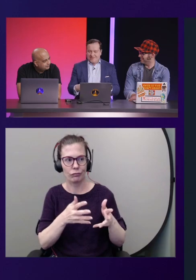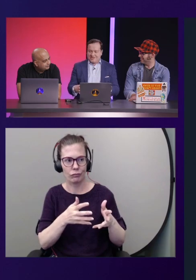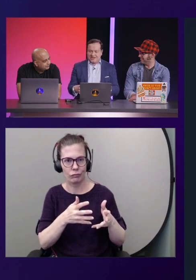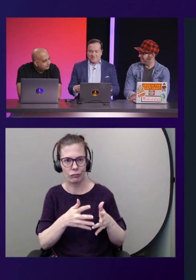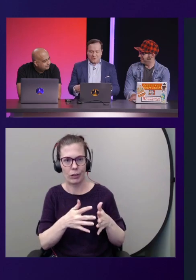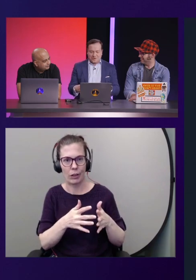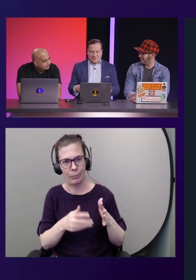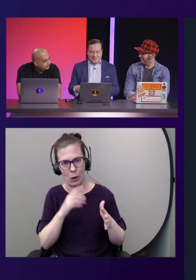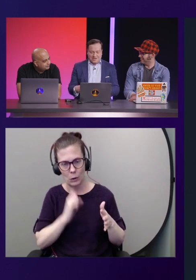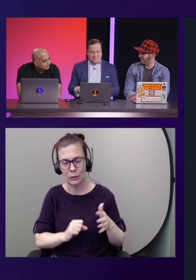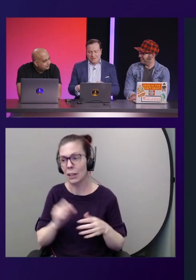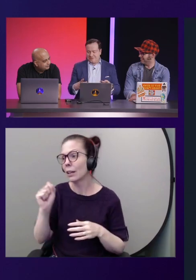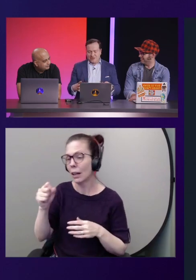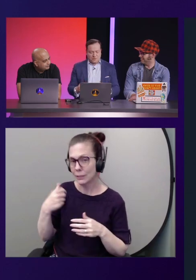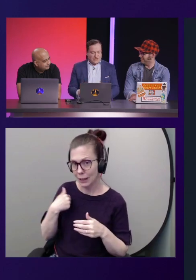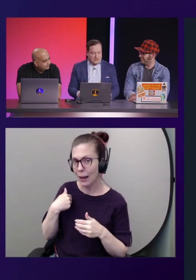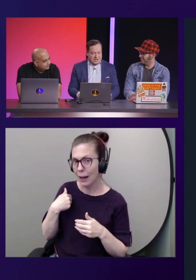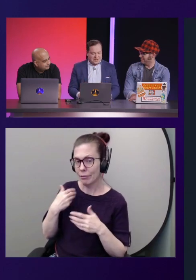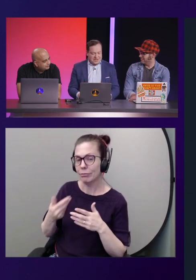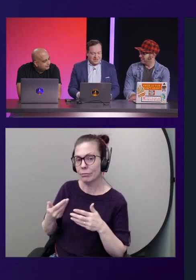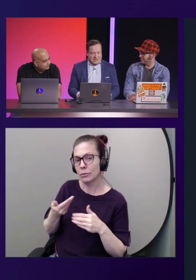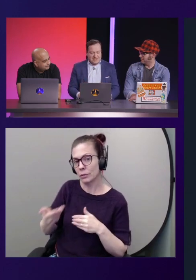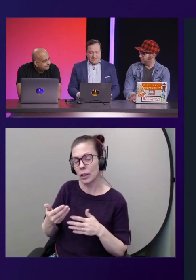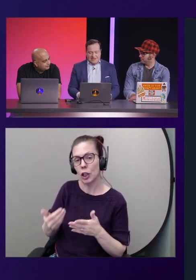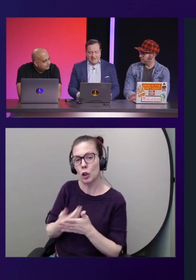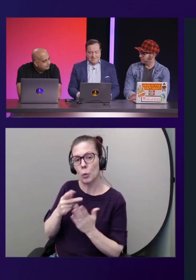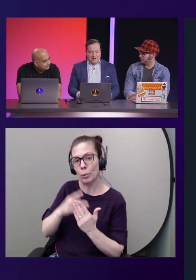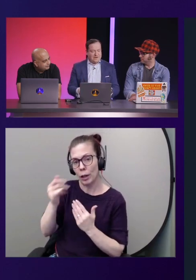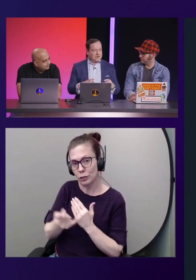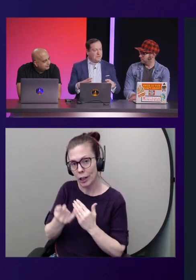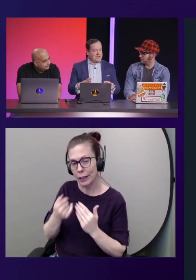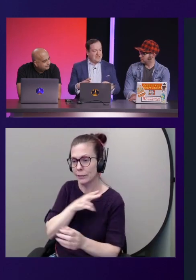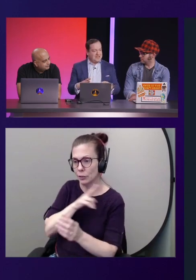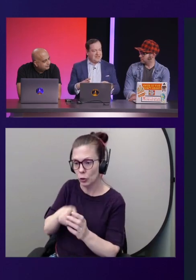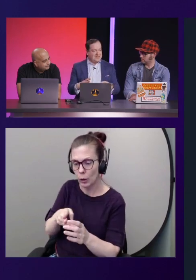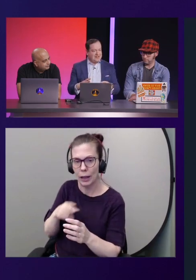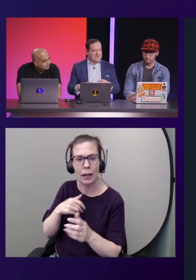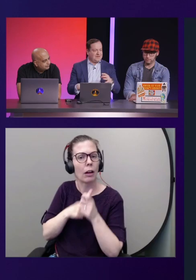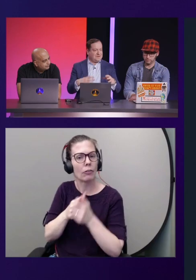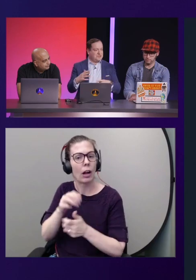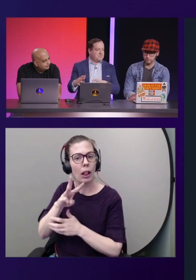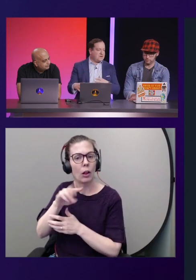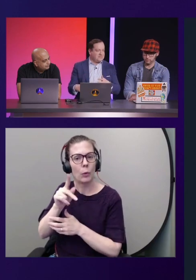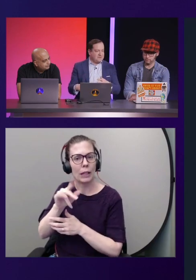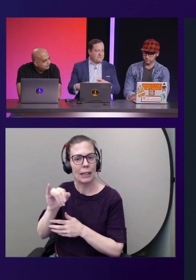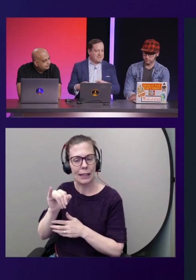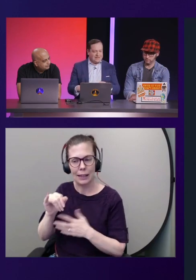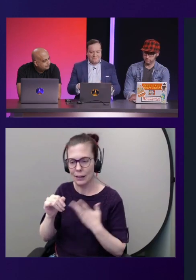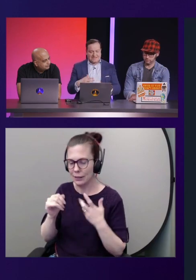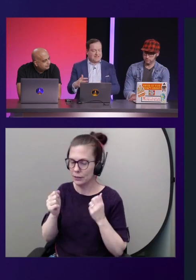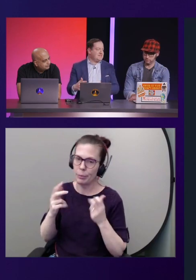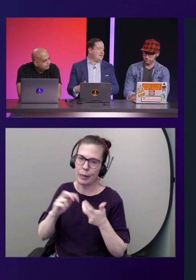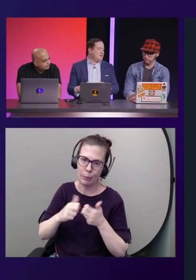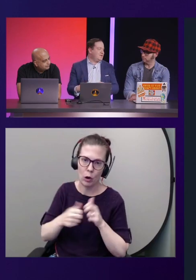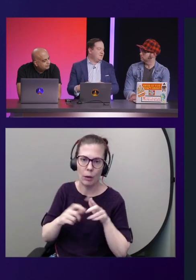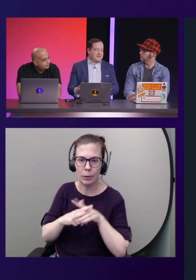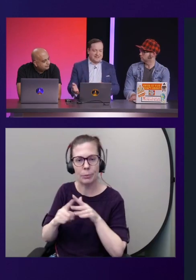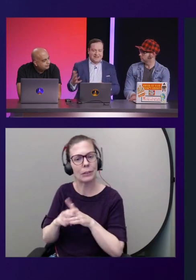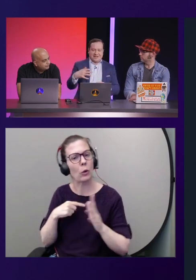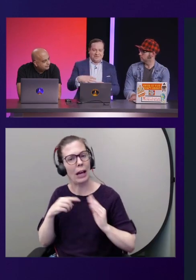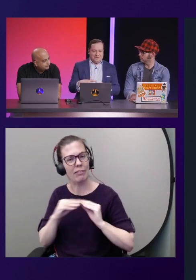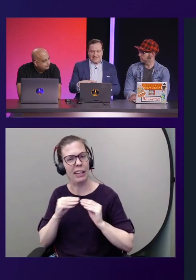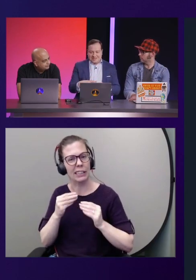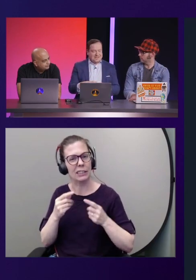where I've had to onboard, in a new project, and I follow the wiki, and I find a bunch of problems, and I fix it as I go, and